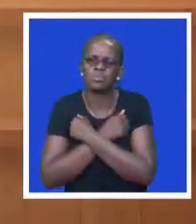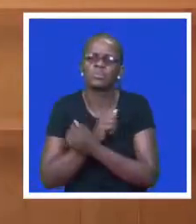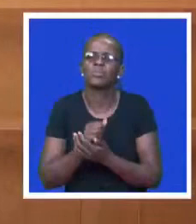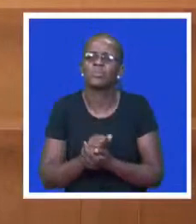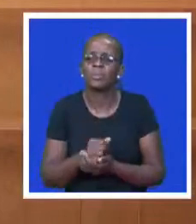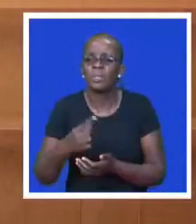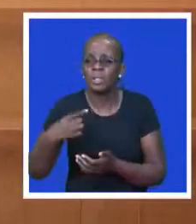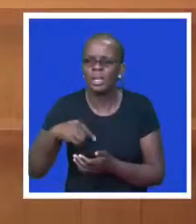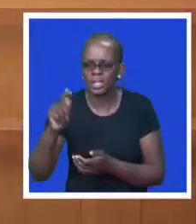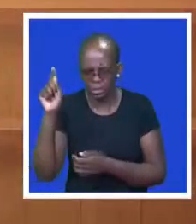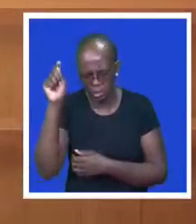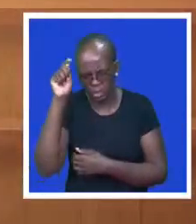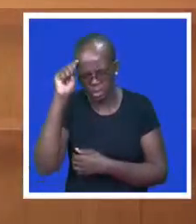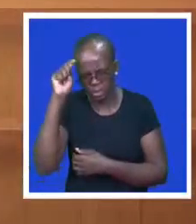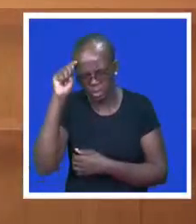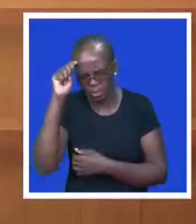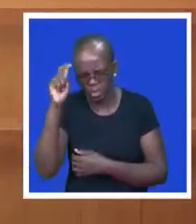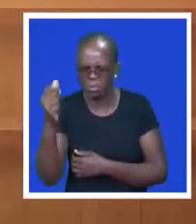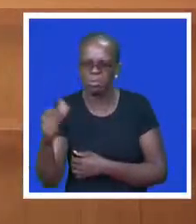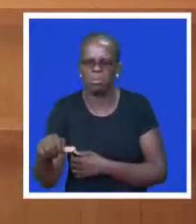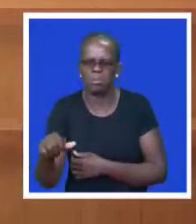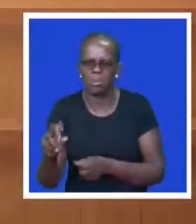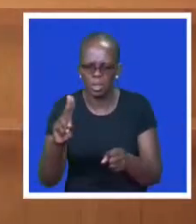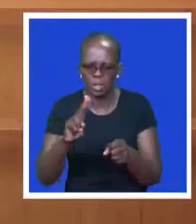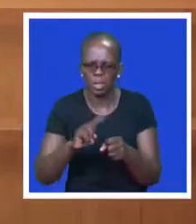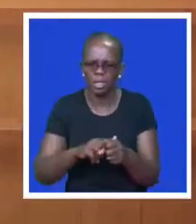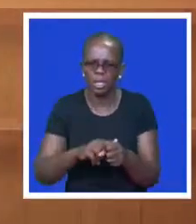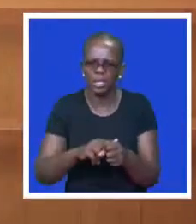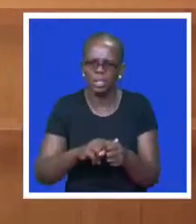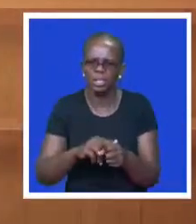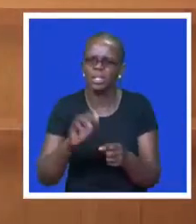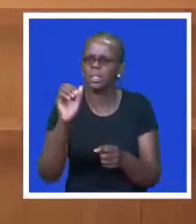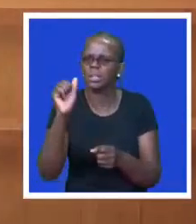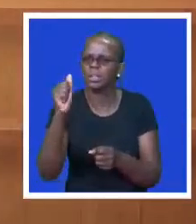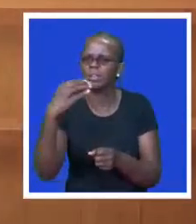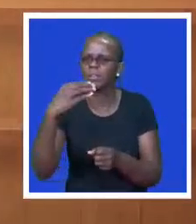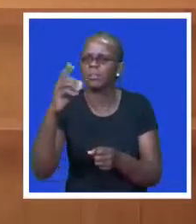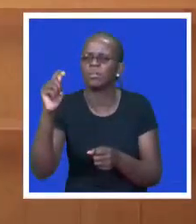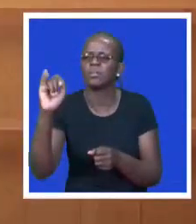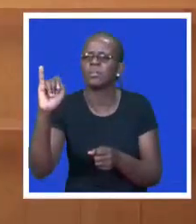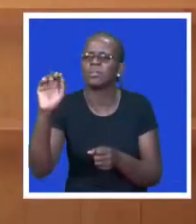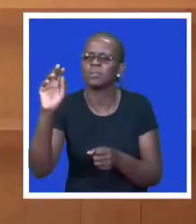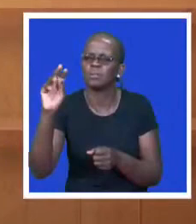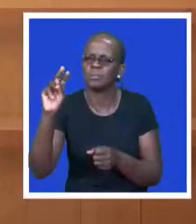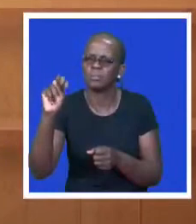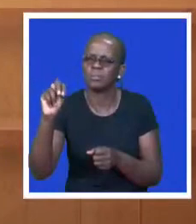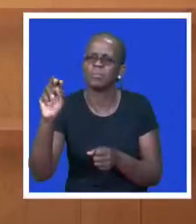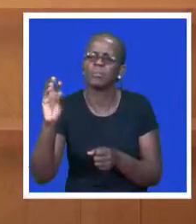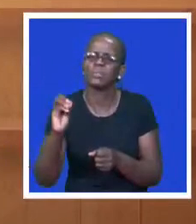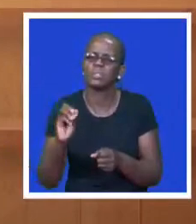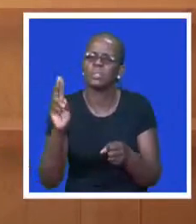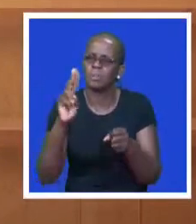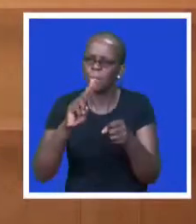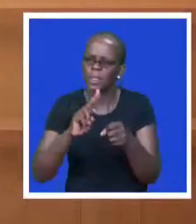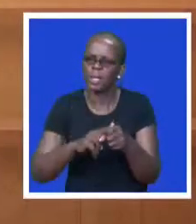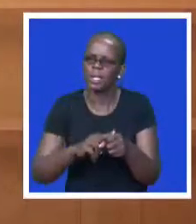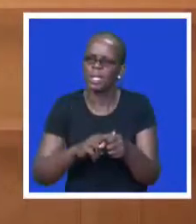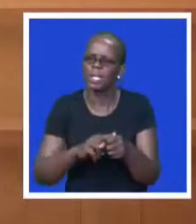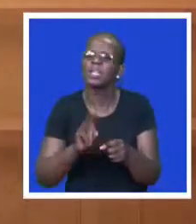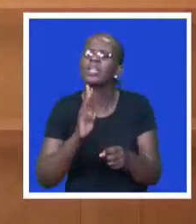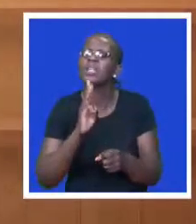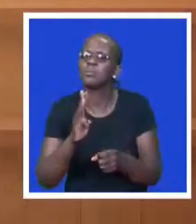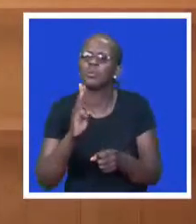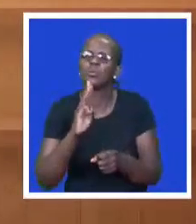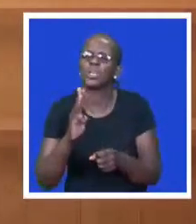thoughts, through their actions, and through their words, my dear Lena, and also inactions. By not